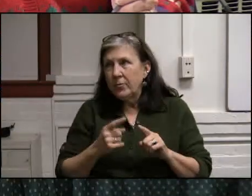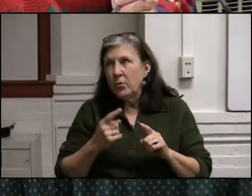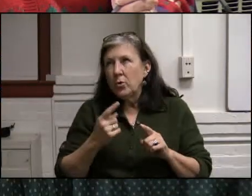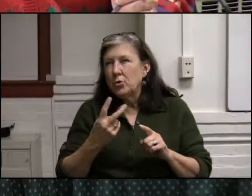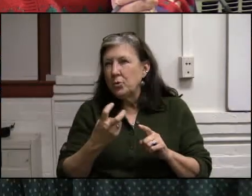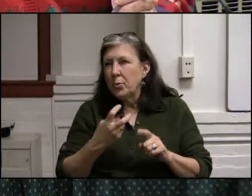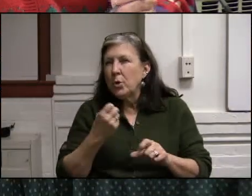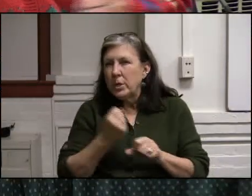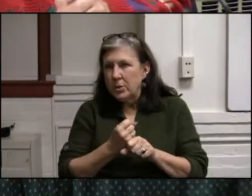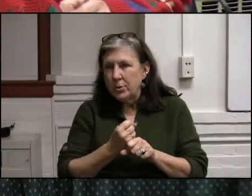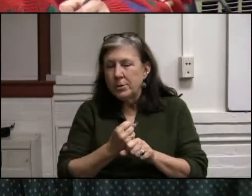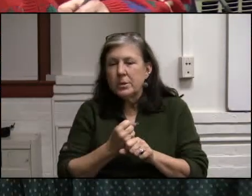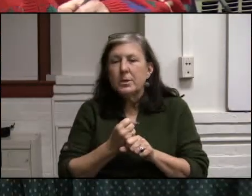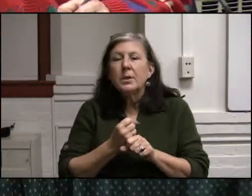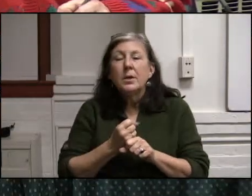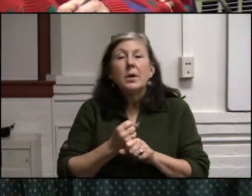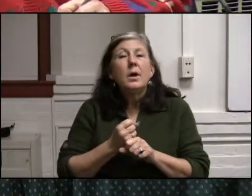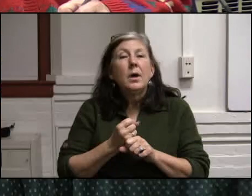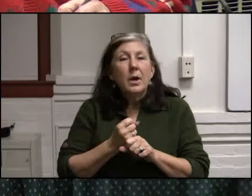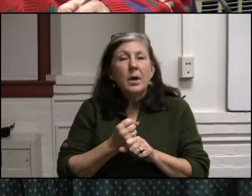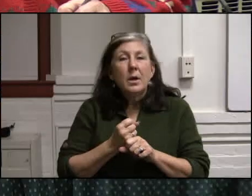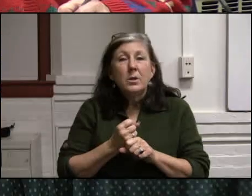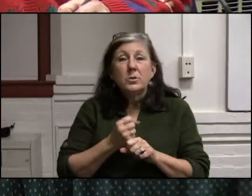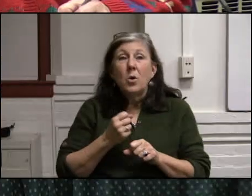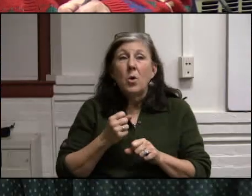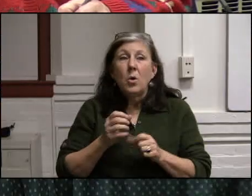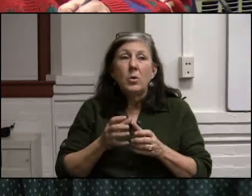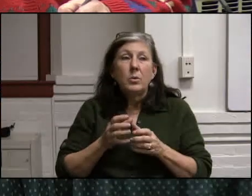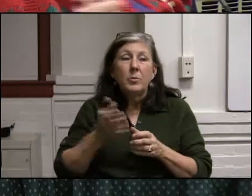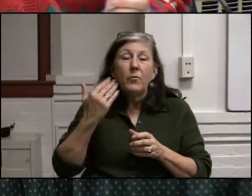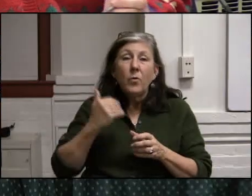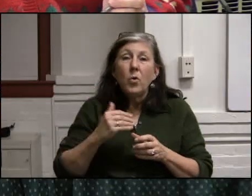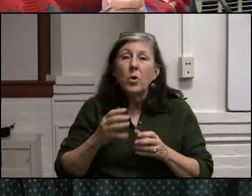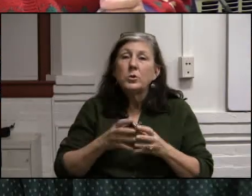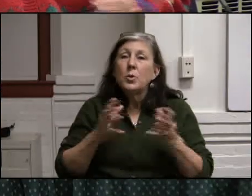agreement, so much of that $16 million was being